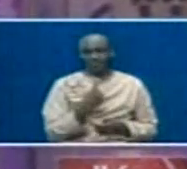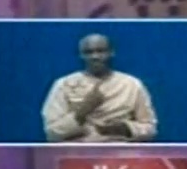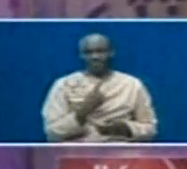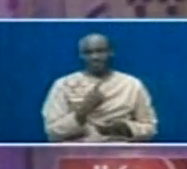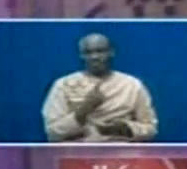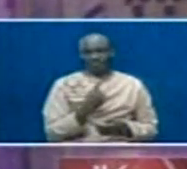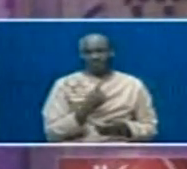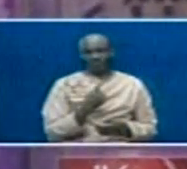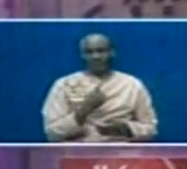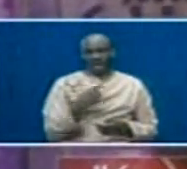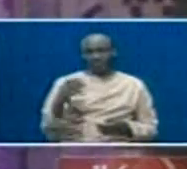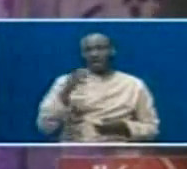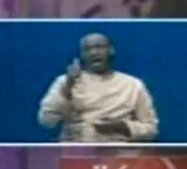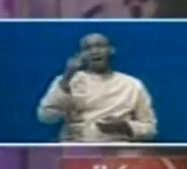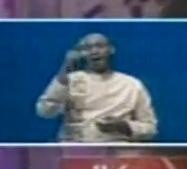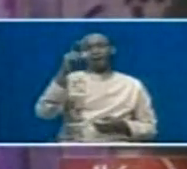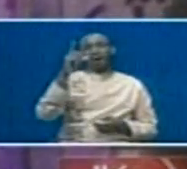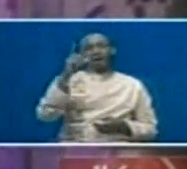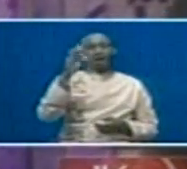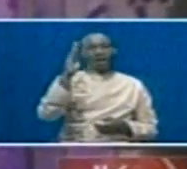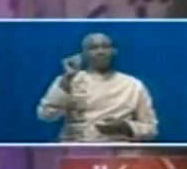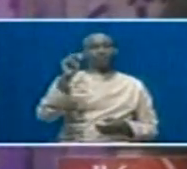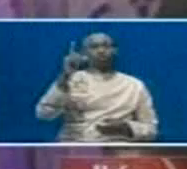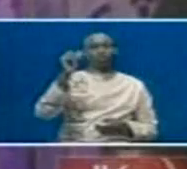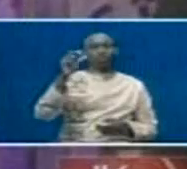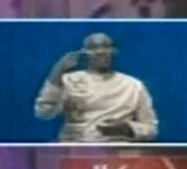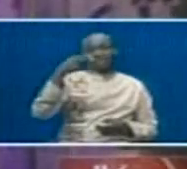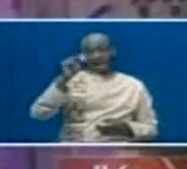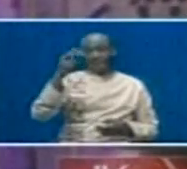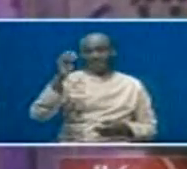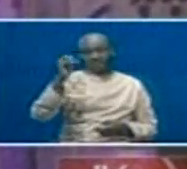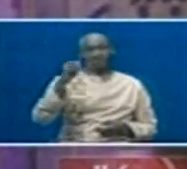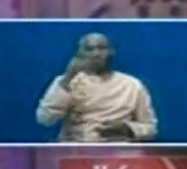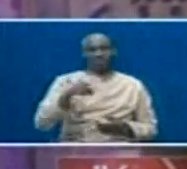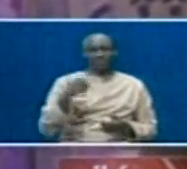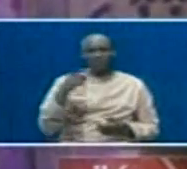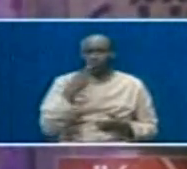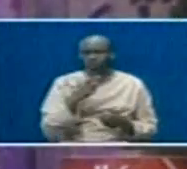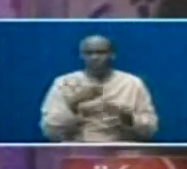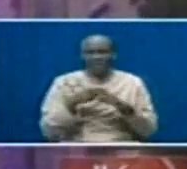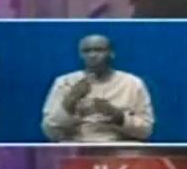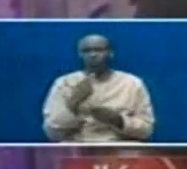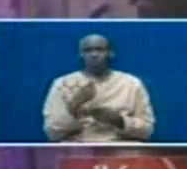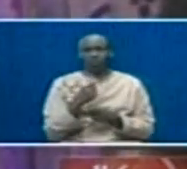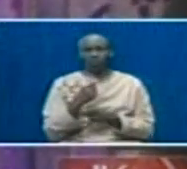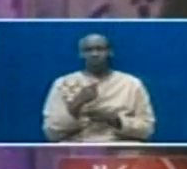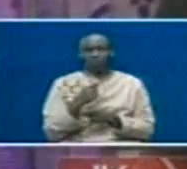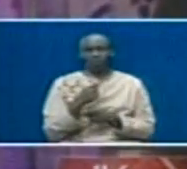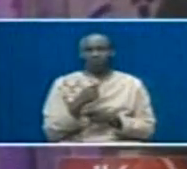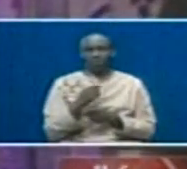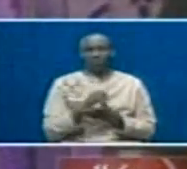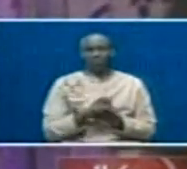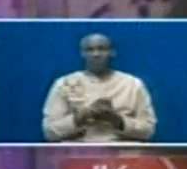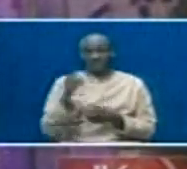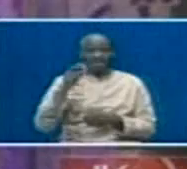look for Muhammad Abdurrahman. And the guy says, what? I'm trying to find Muhammad Abdurrahman bin Ali. I said, no, we don't know anybody here,